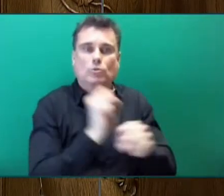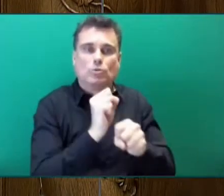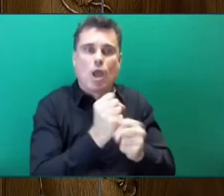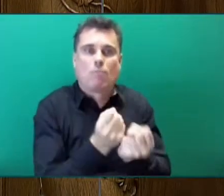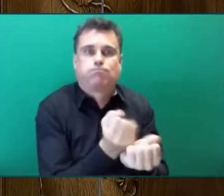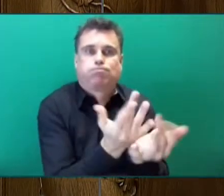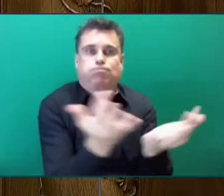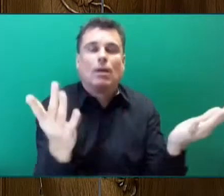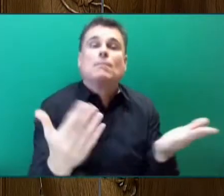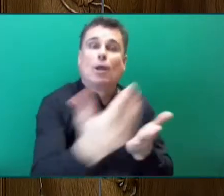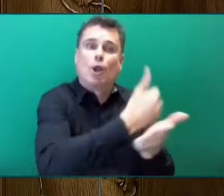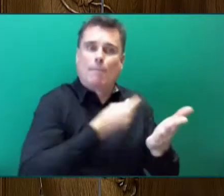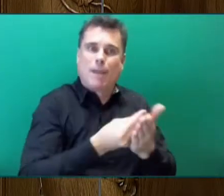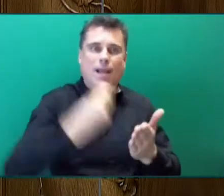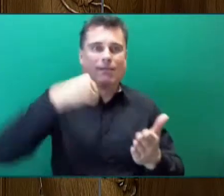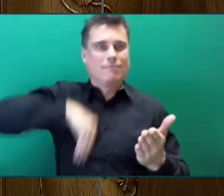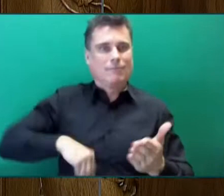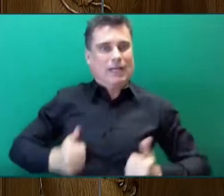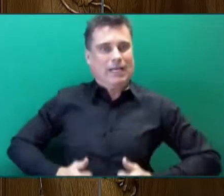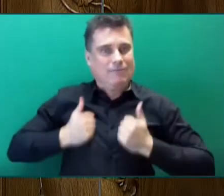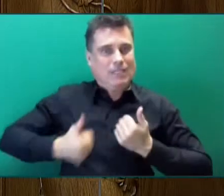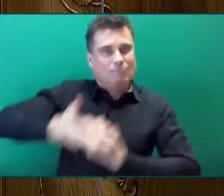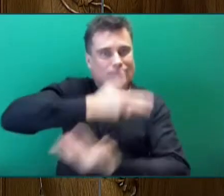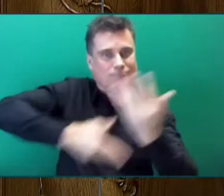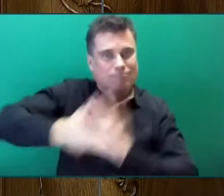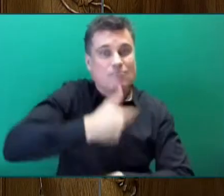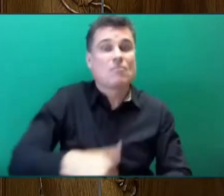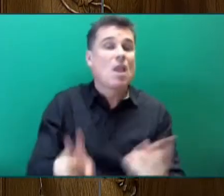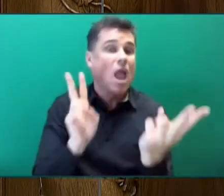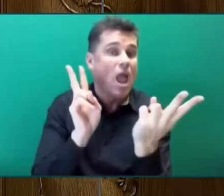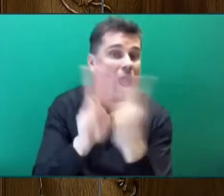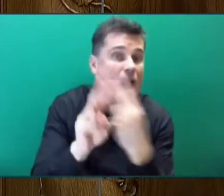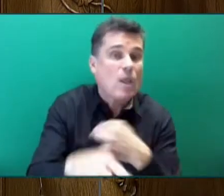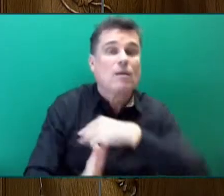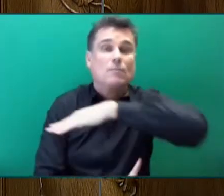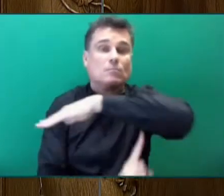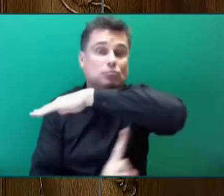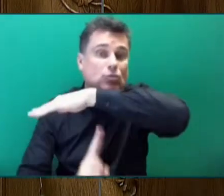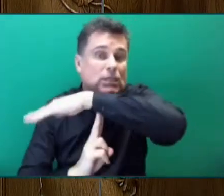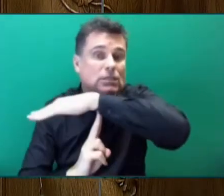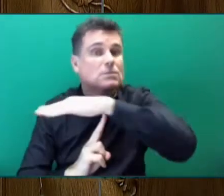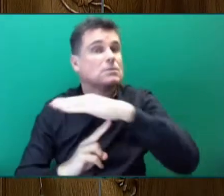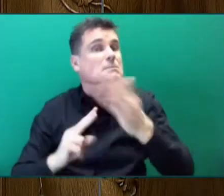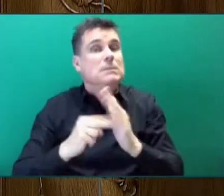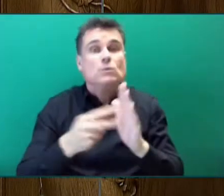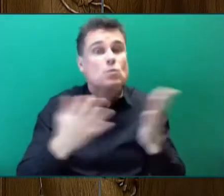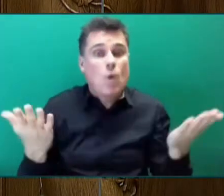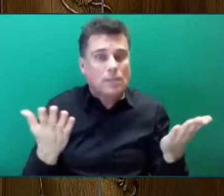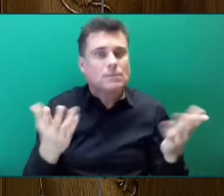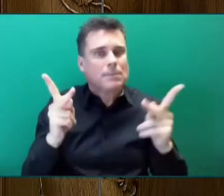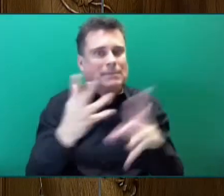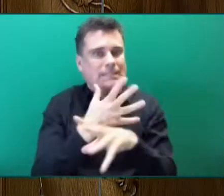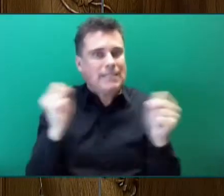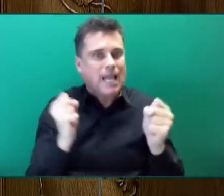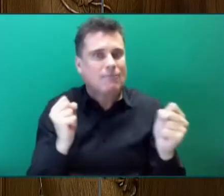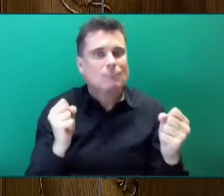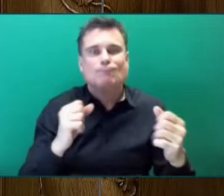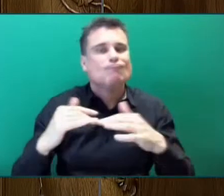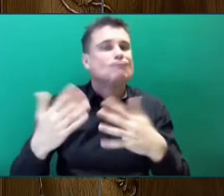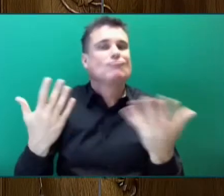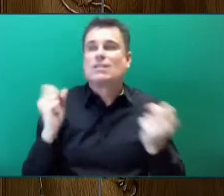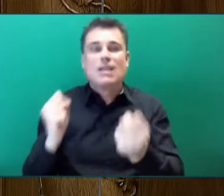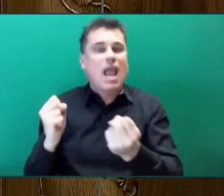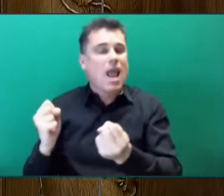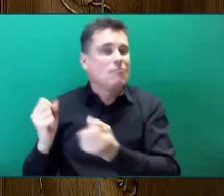and helping BC businesses get their goods to market. The same applies to the investments and the necessary public health